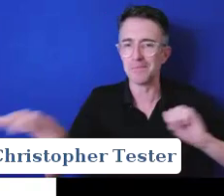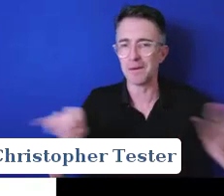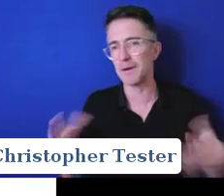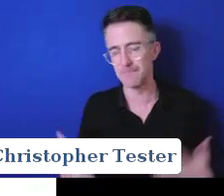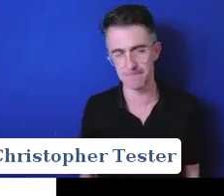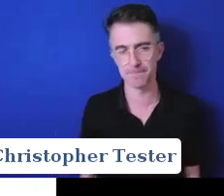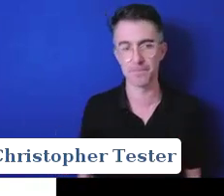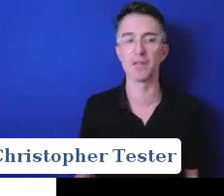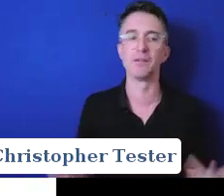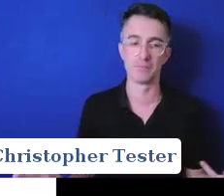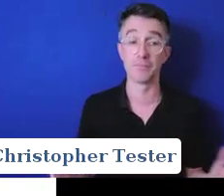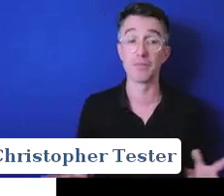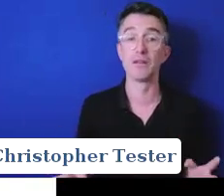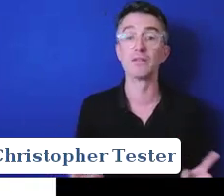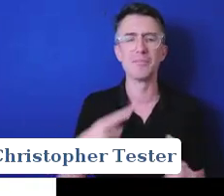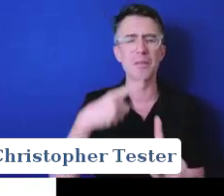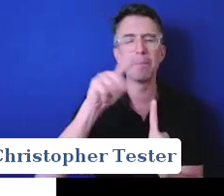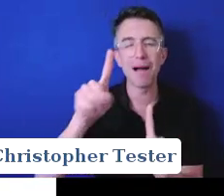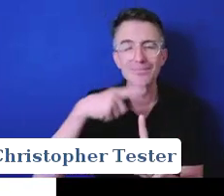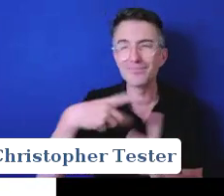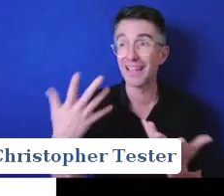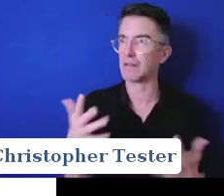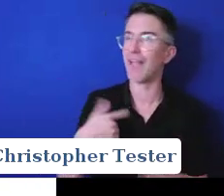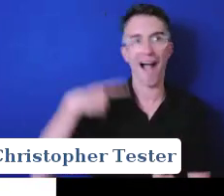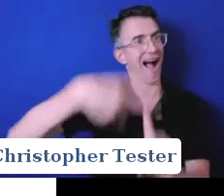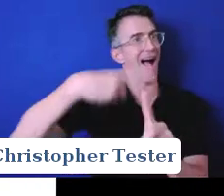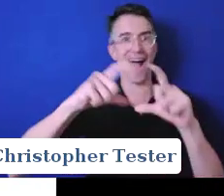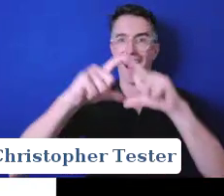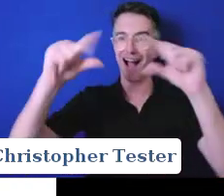are still unclear, and this needs to be further improved.